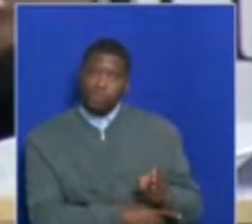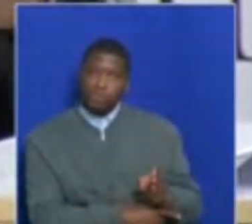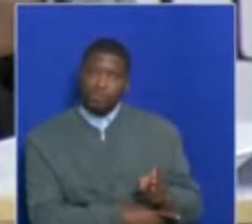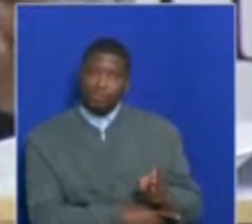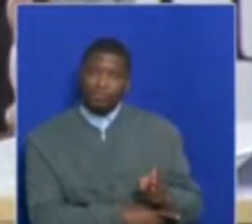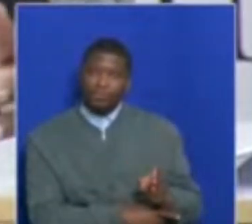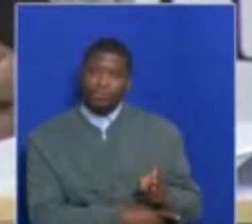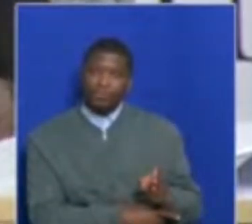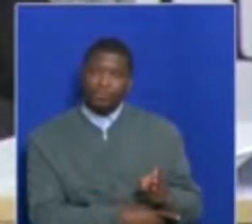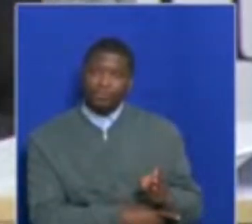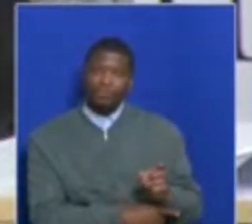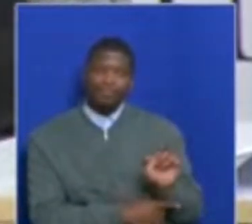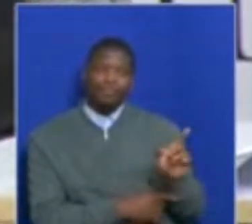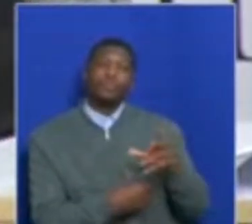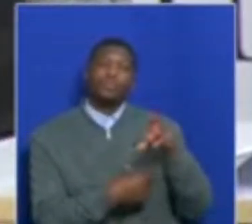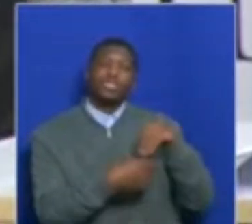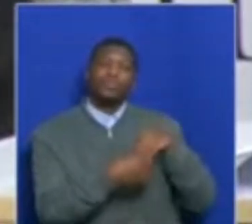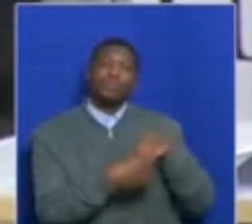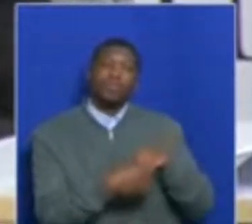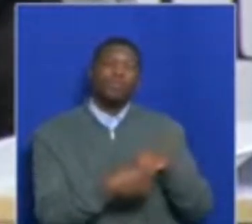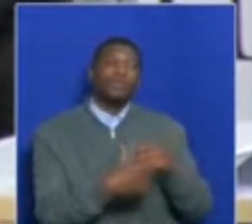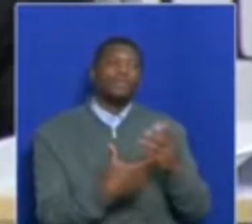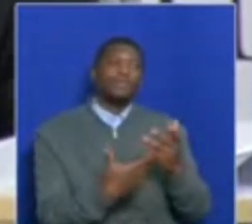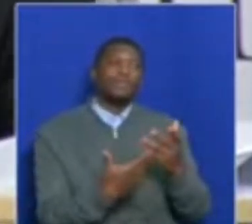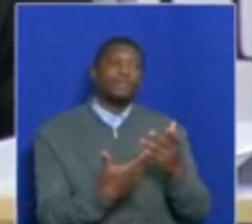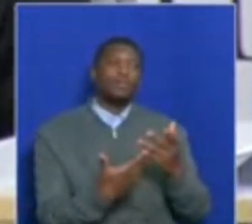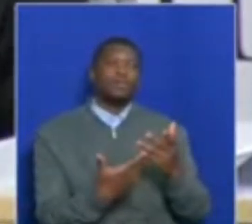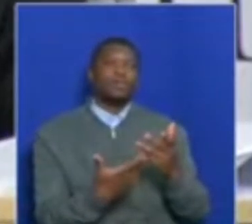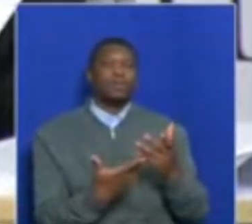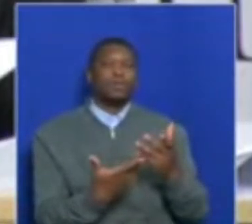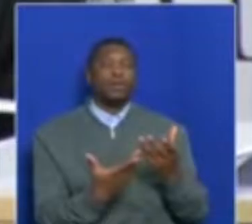parked next to the tow truck.